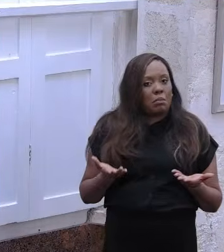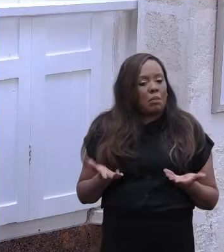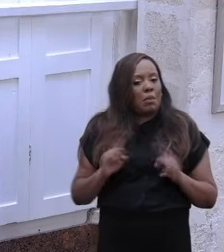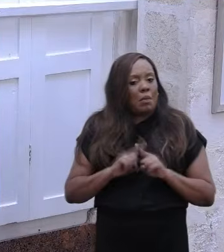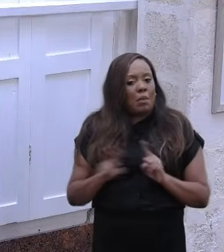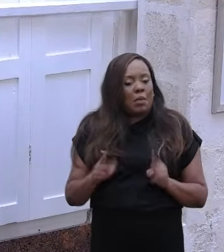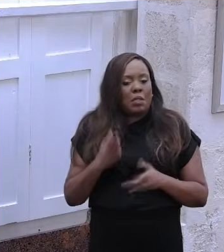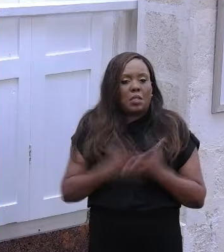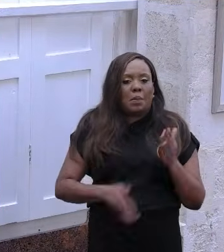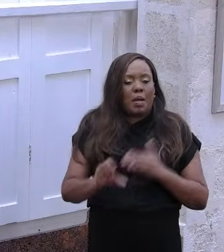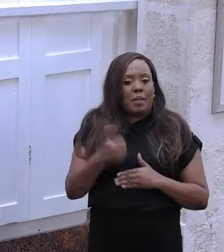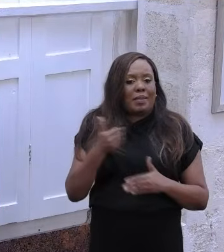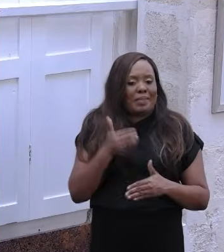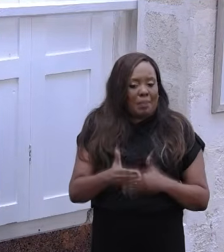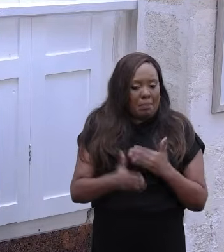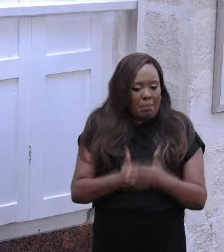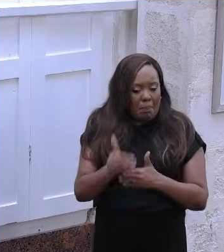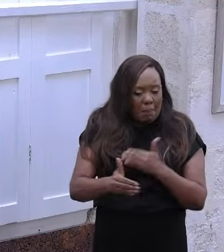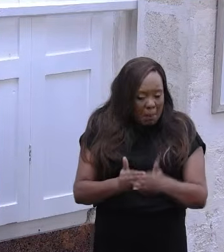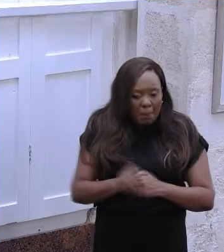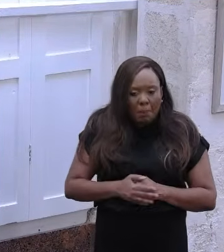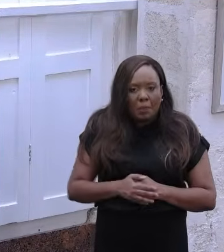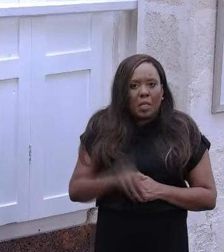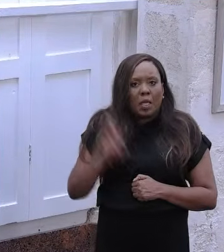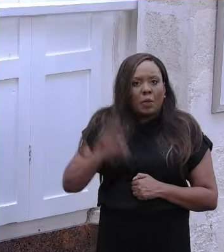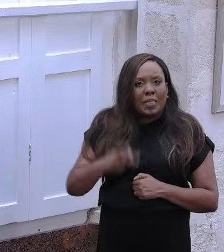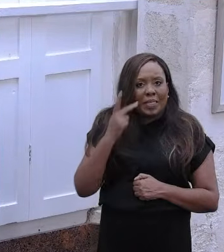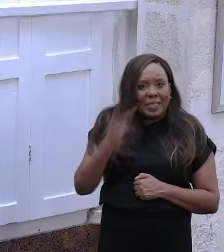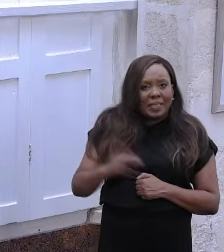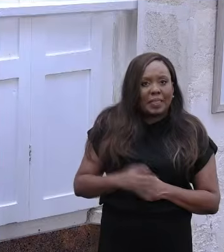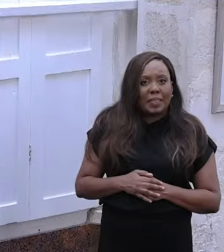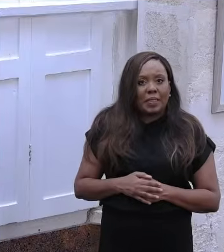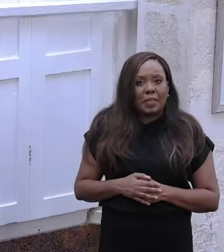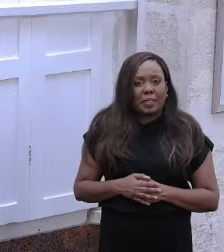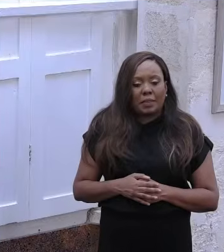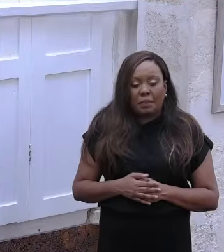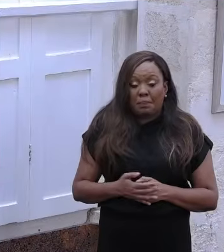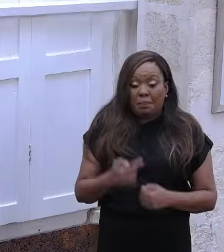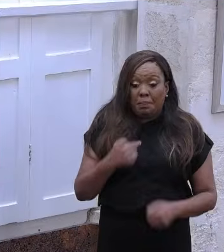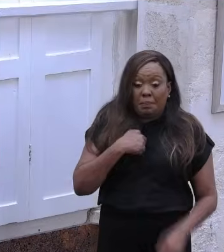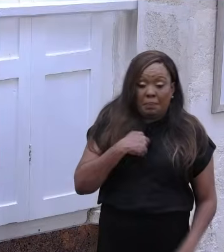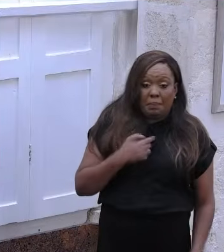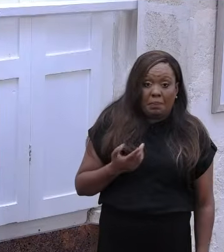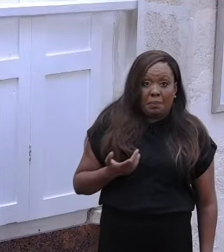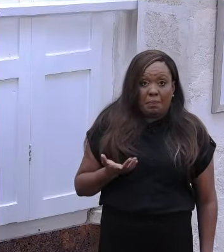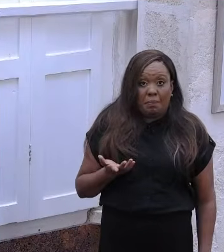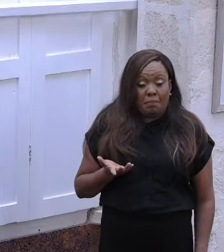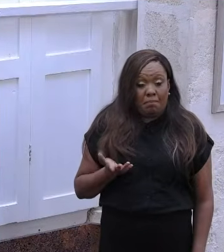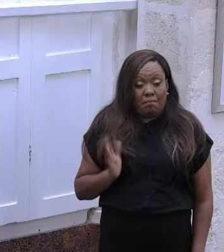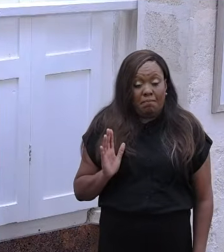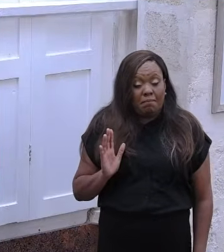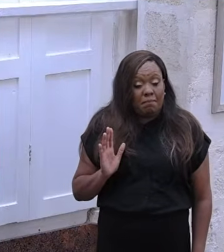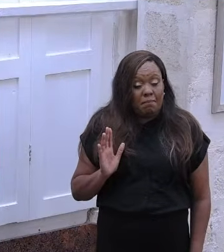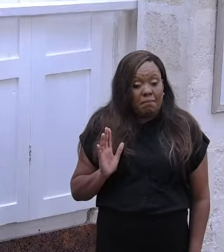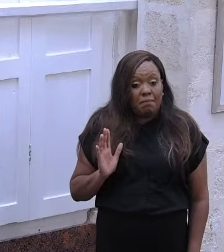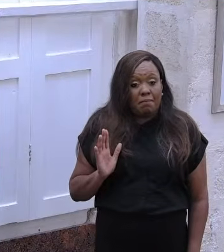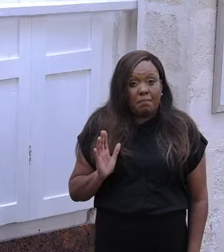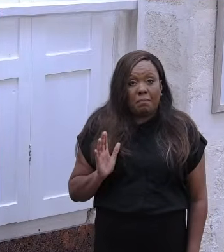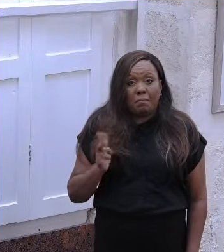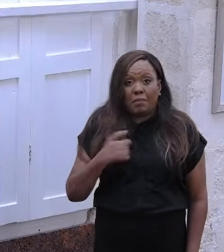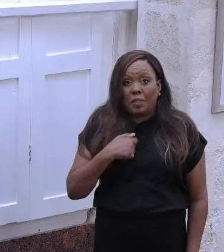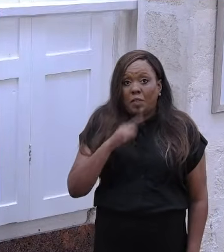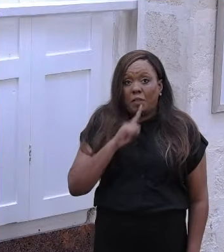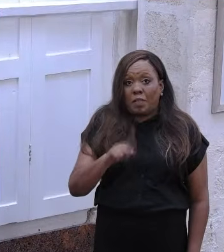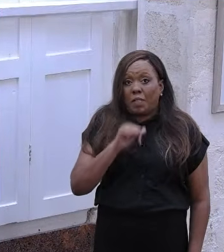which I would like to be seen more robust. And I am personally opposed to recognizing persons